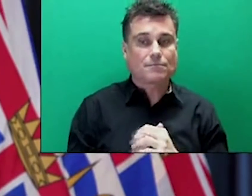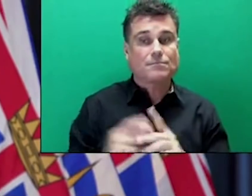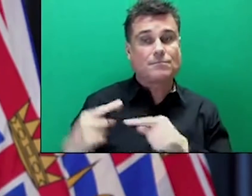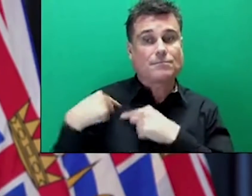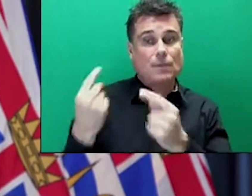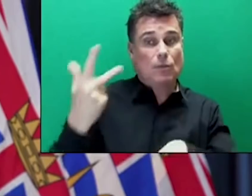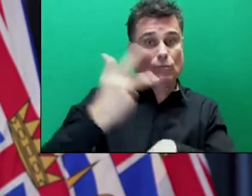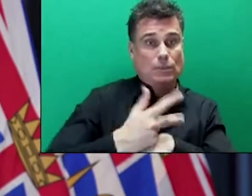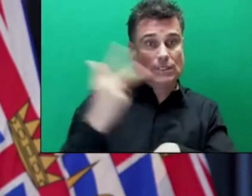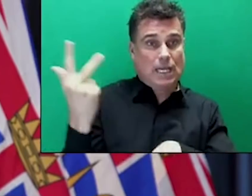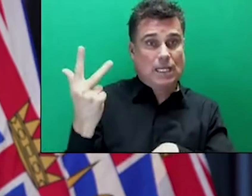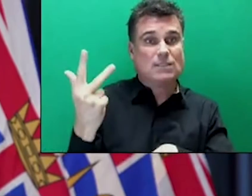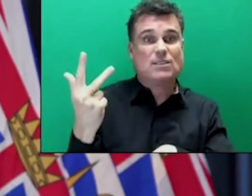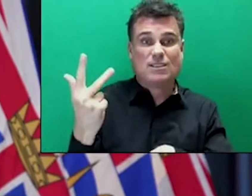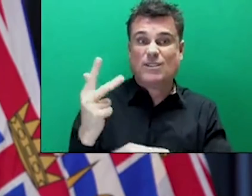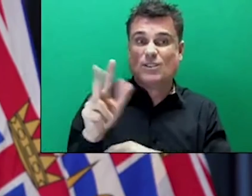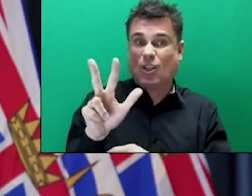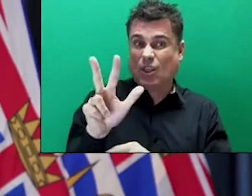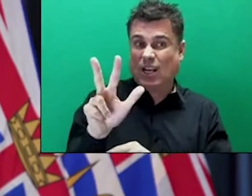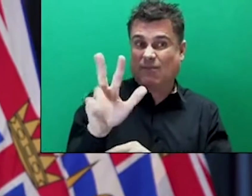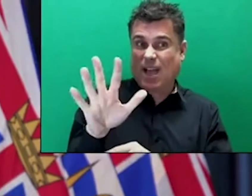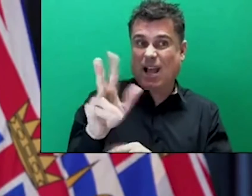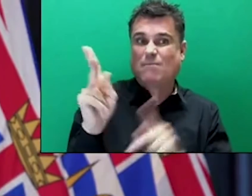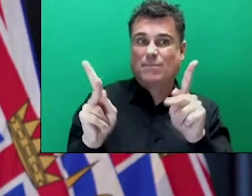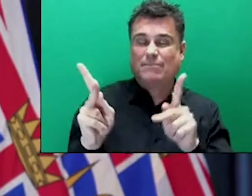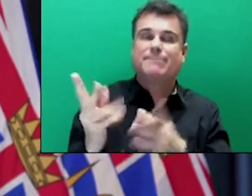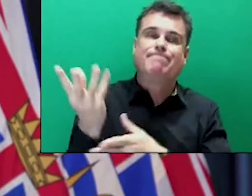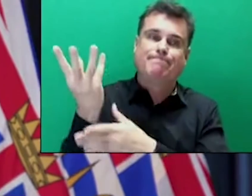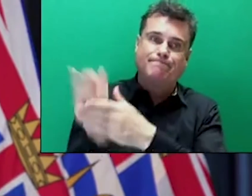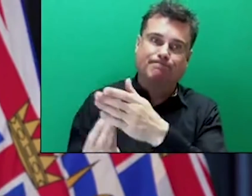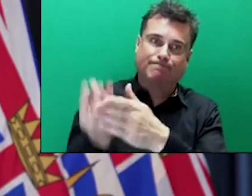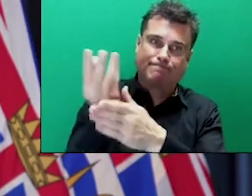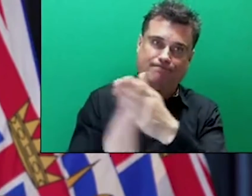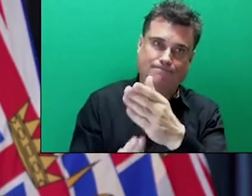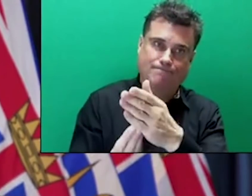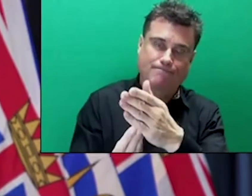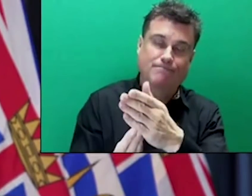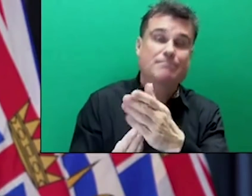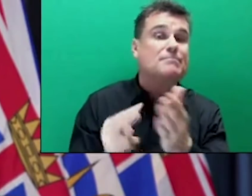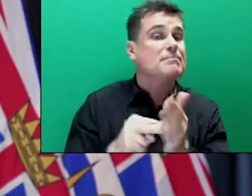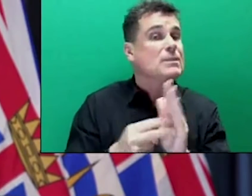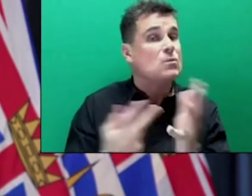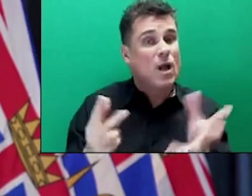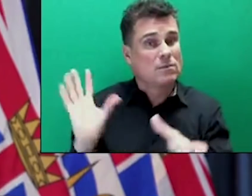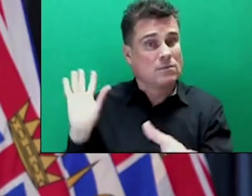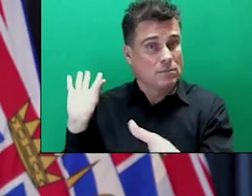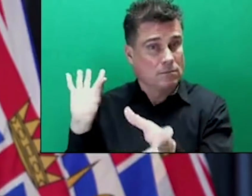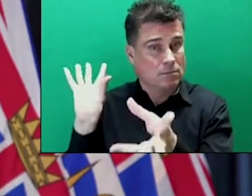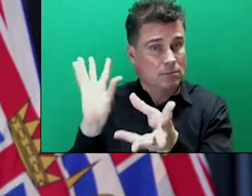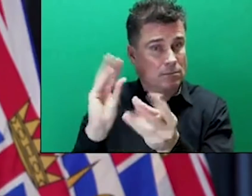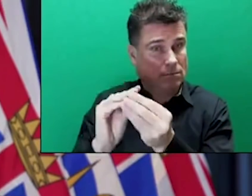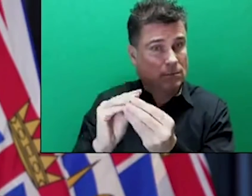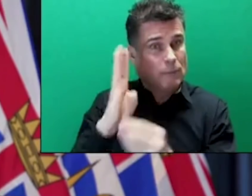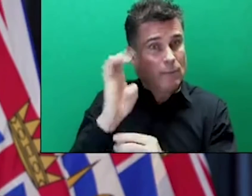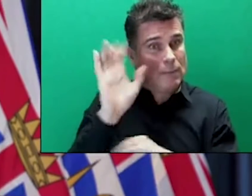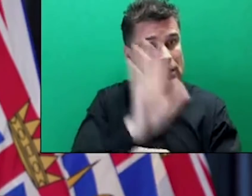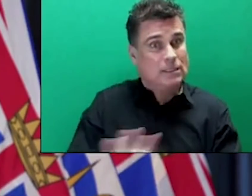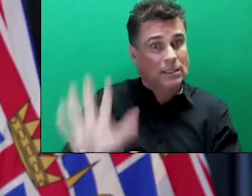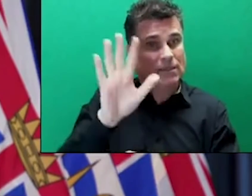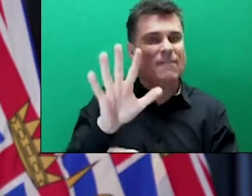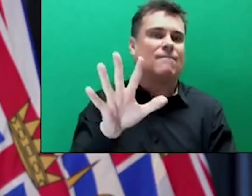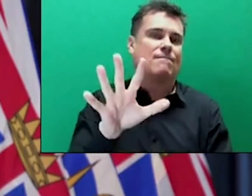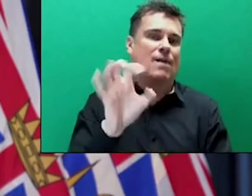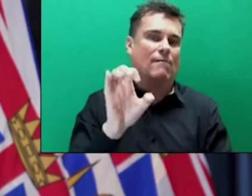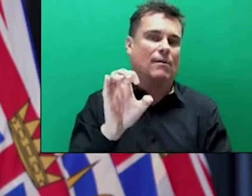British Columbia who've died from COVID-19 to 527. This, of course, brings sadness to us